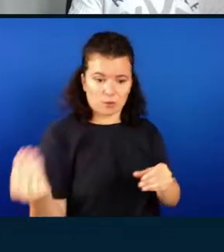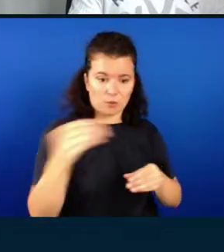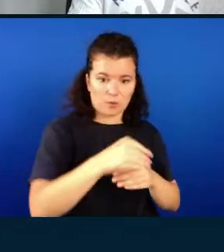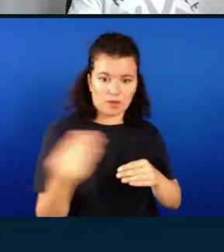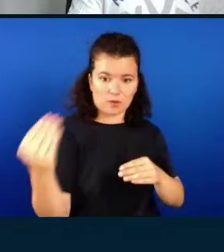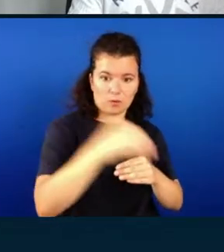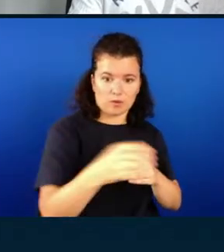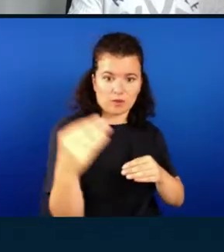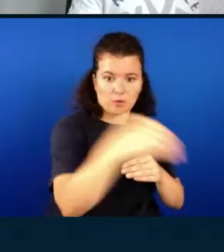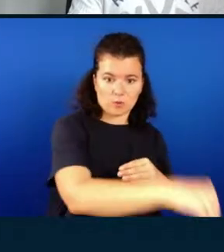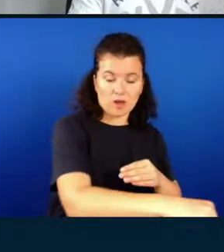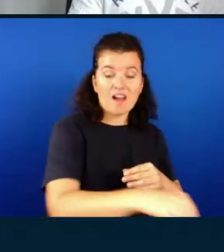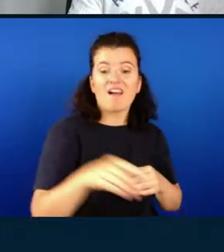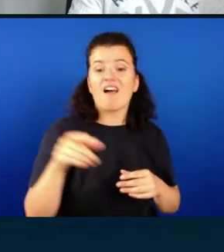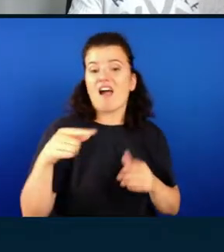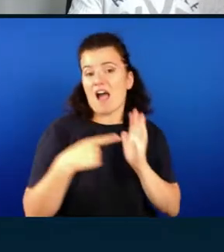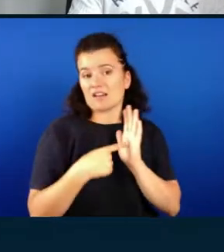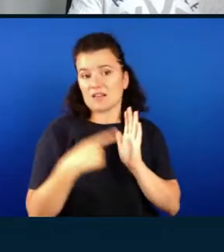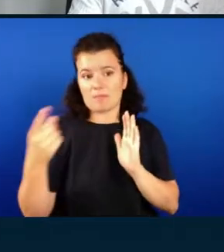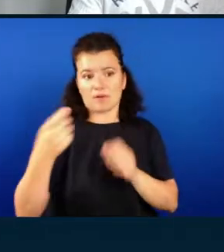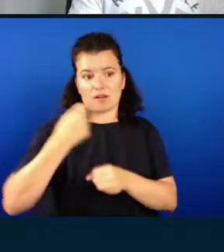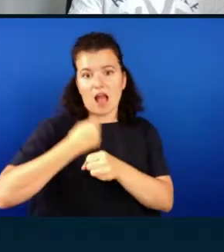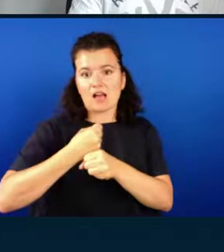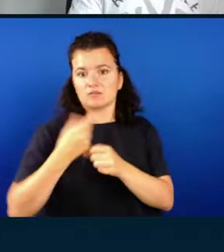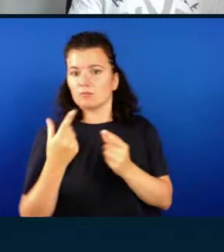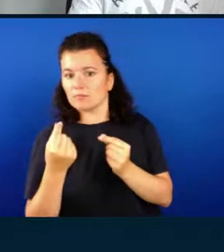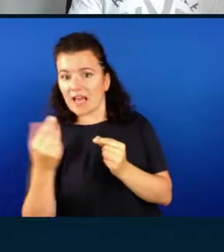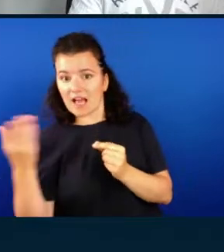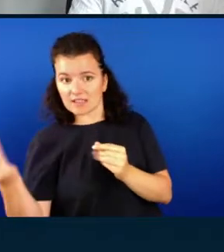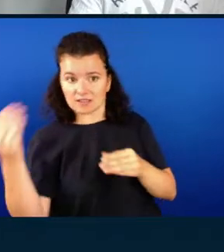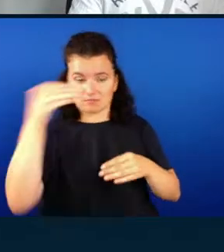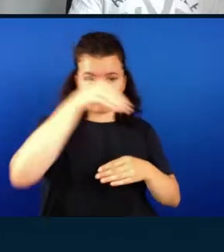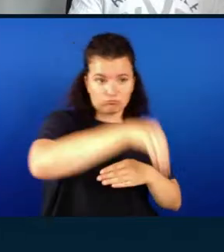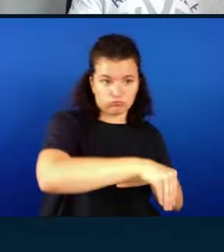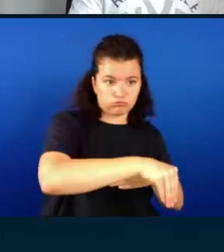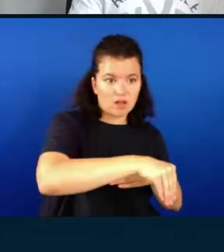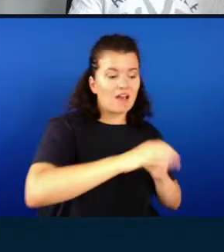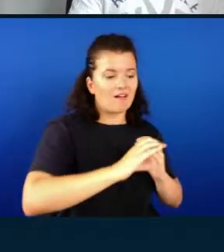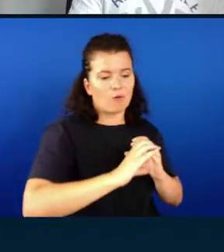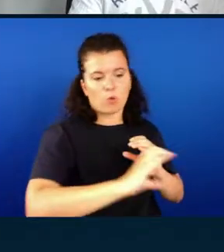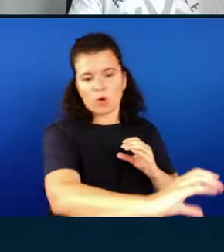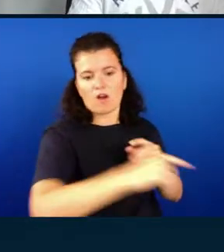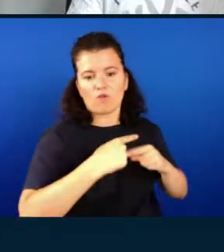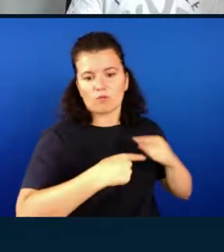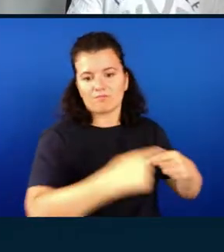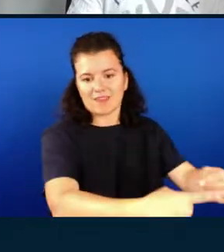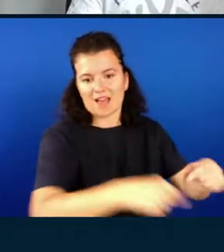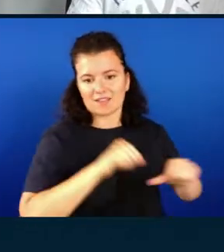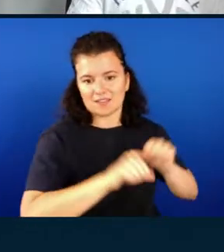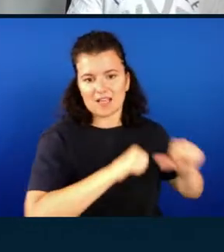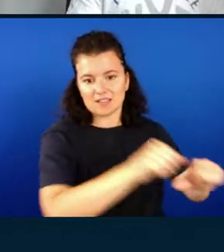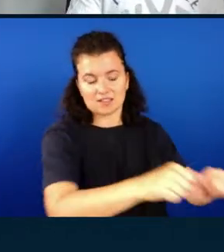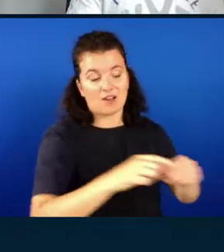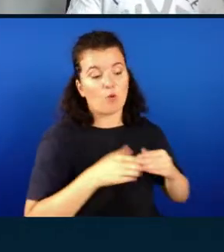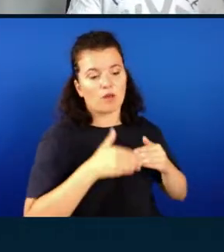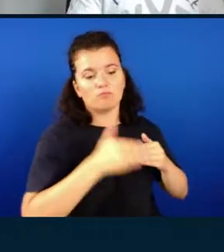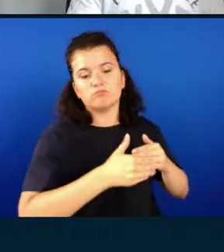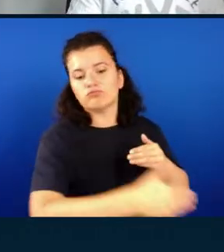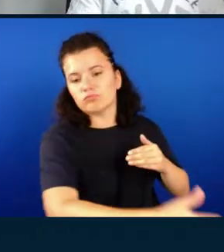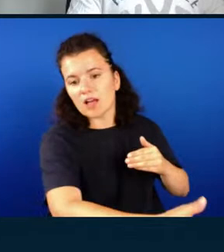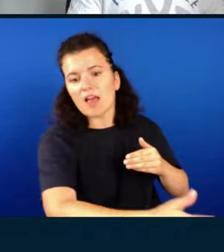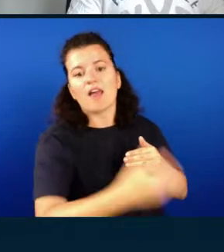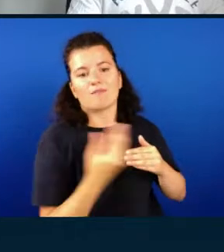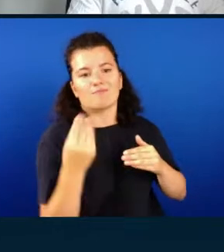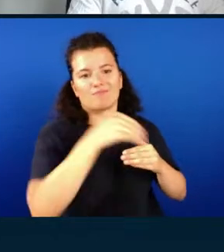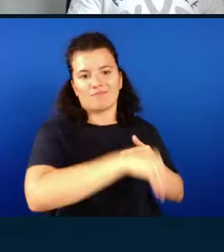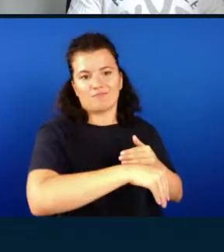task here, which can be integrated within our release pipeline, and we will deploy it. So